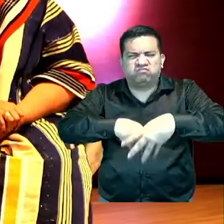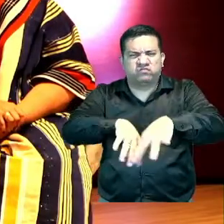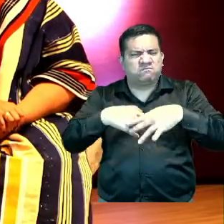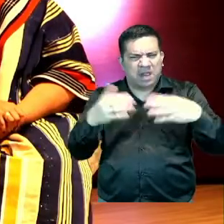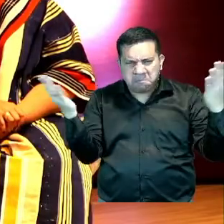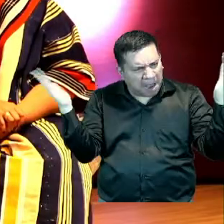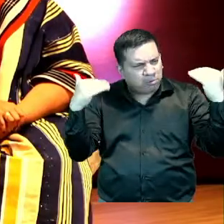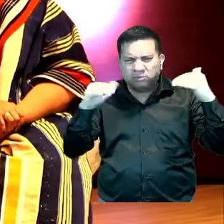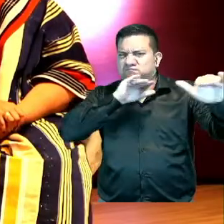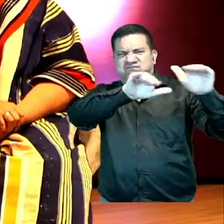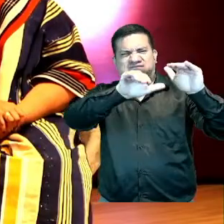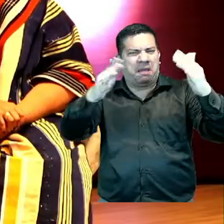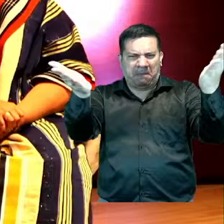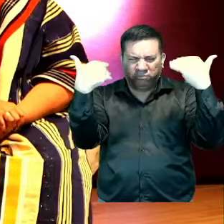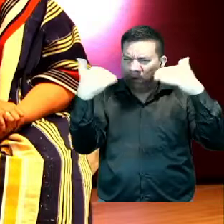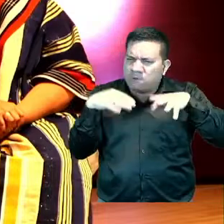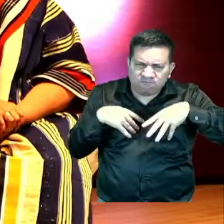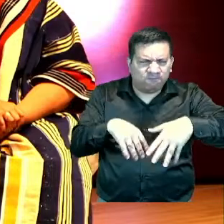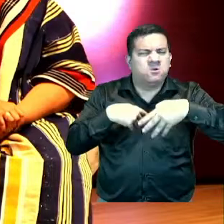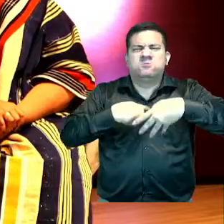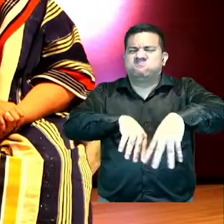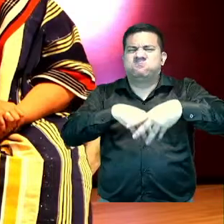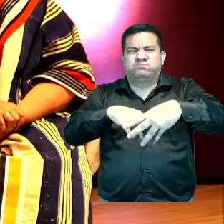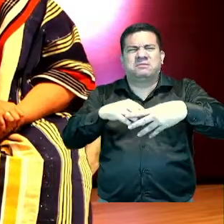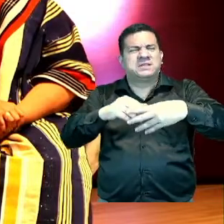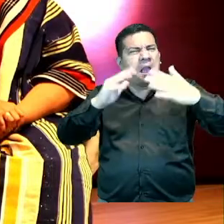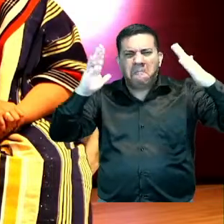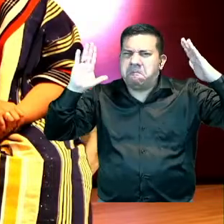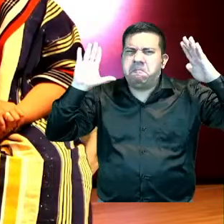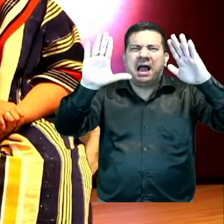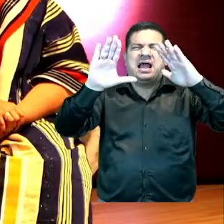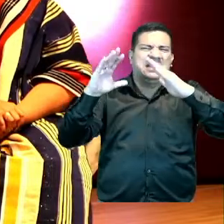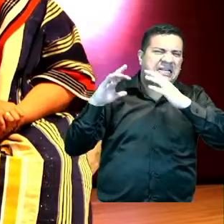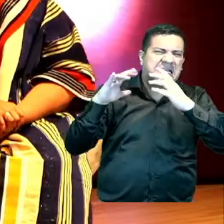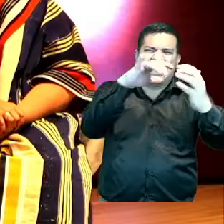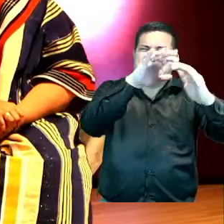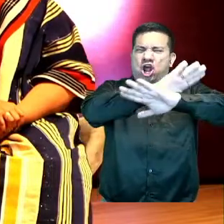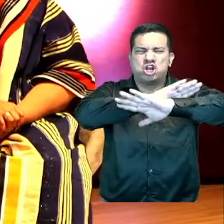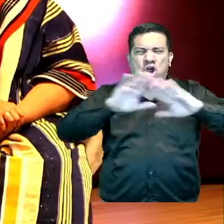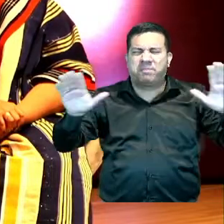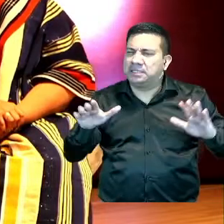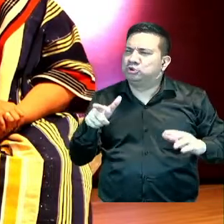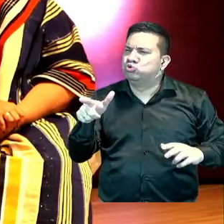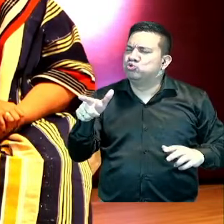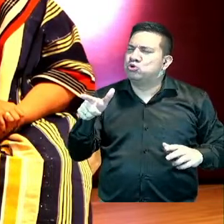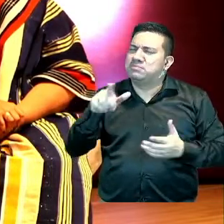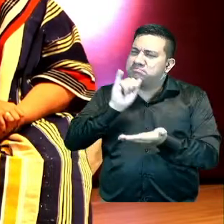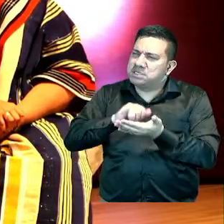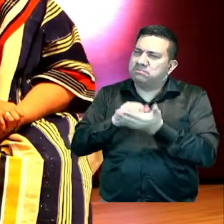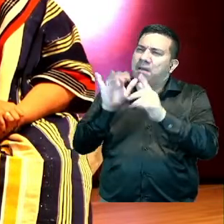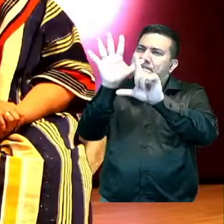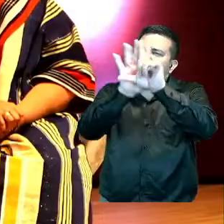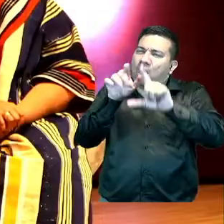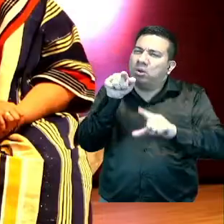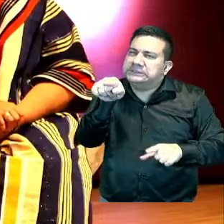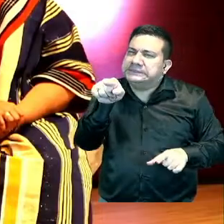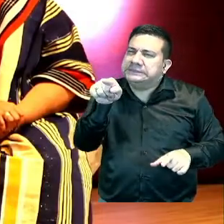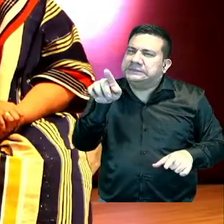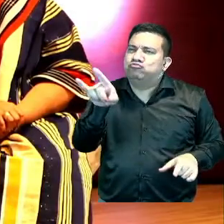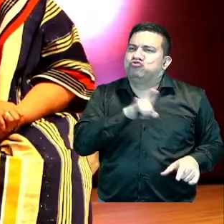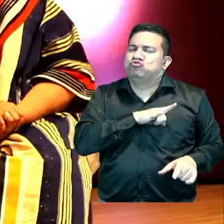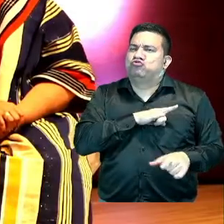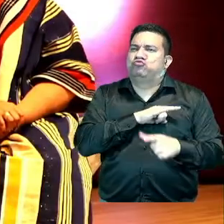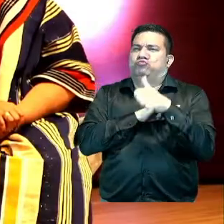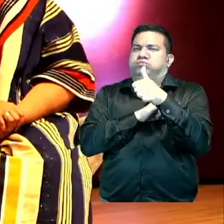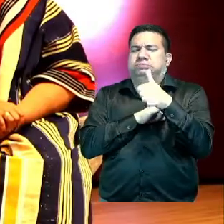mobilizing all these other women in Liberia to stop the war in that case. And that was one huge